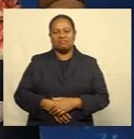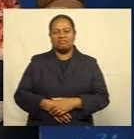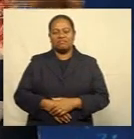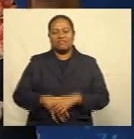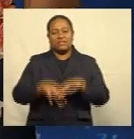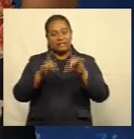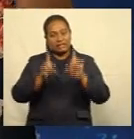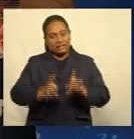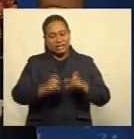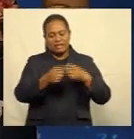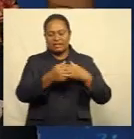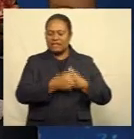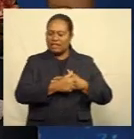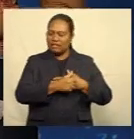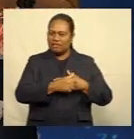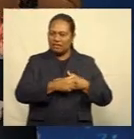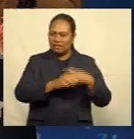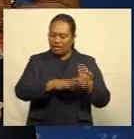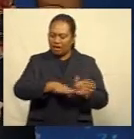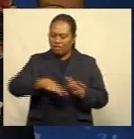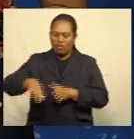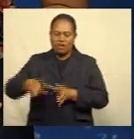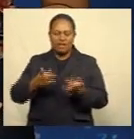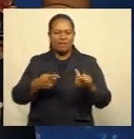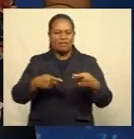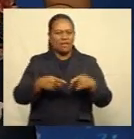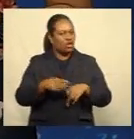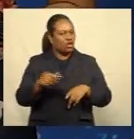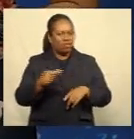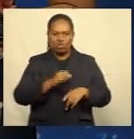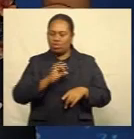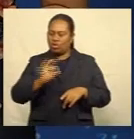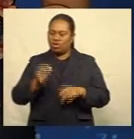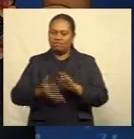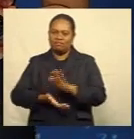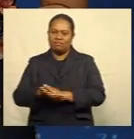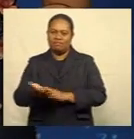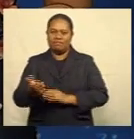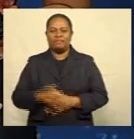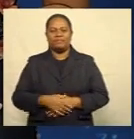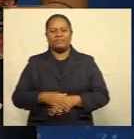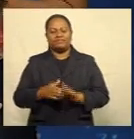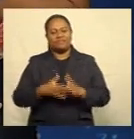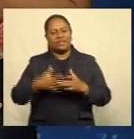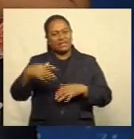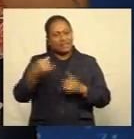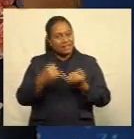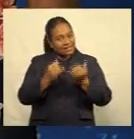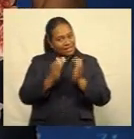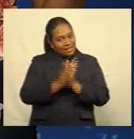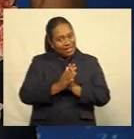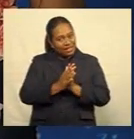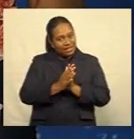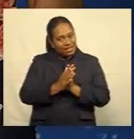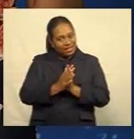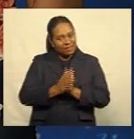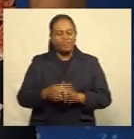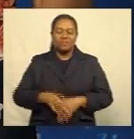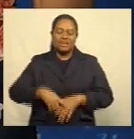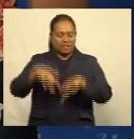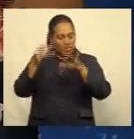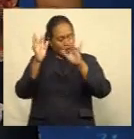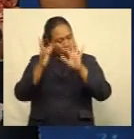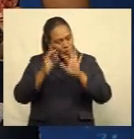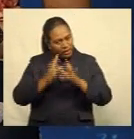stay safe and avoid places where you shouldn't be. And looking further onto Sunday, it's the return of the showers,